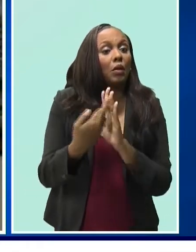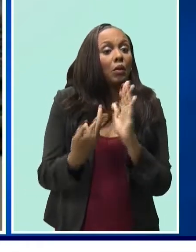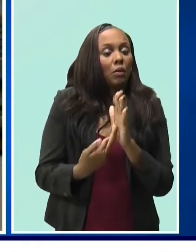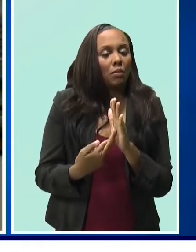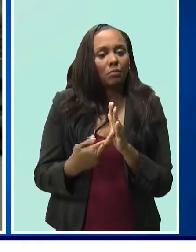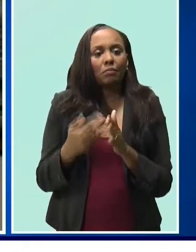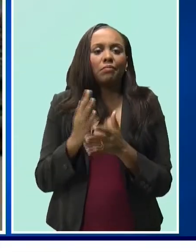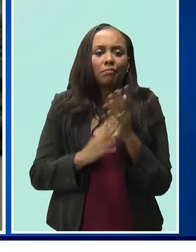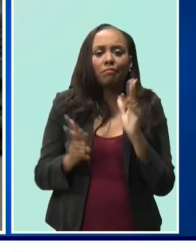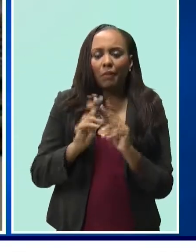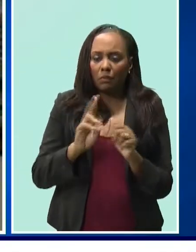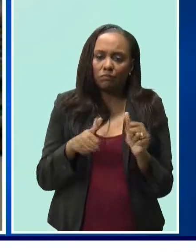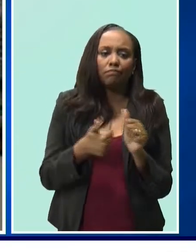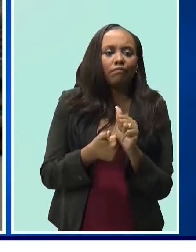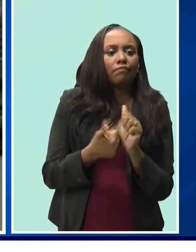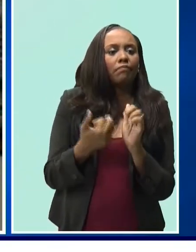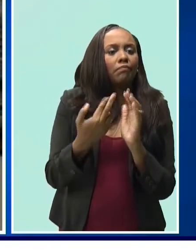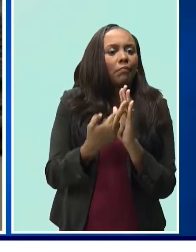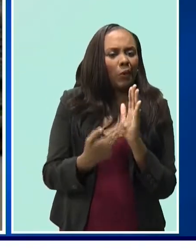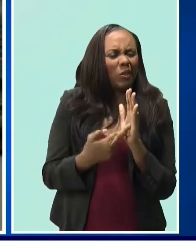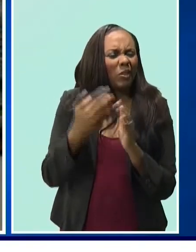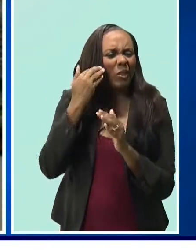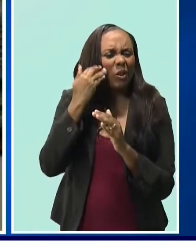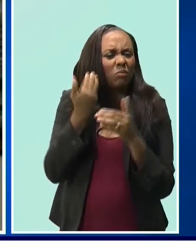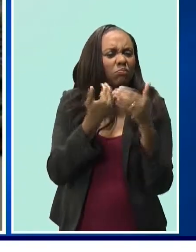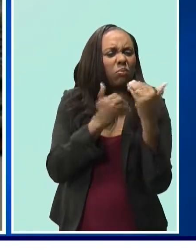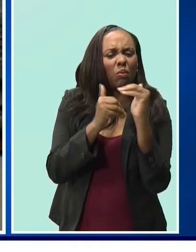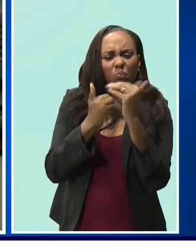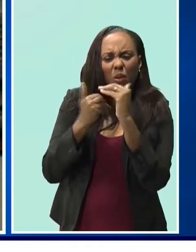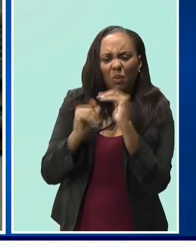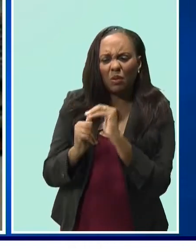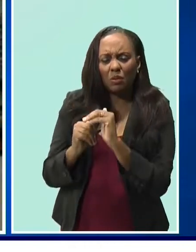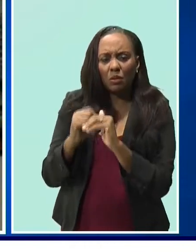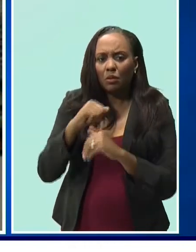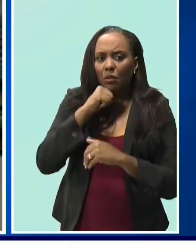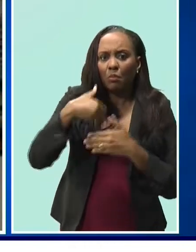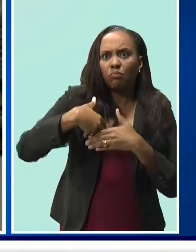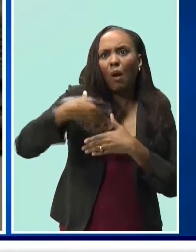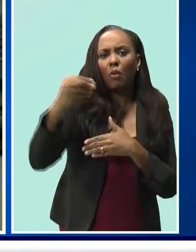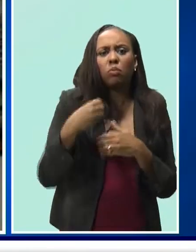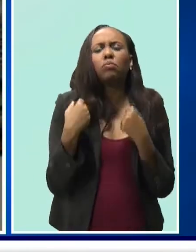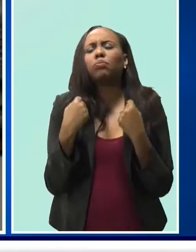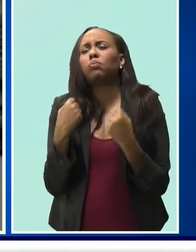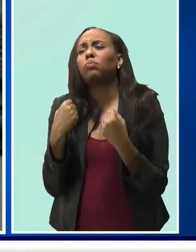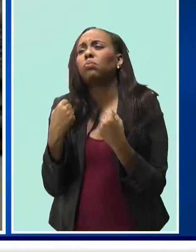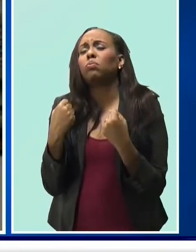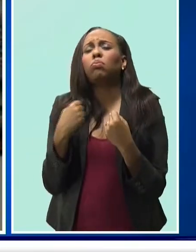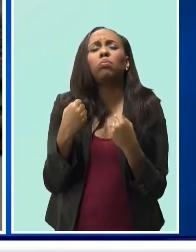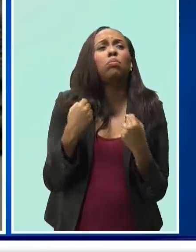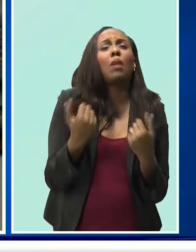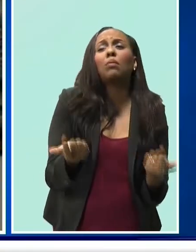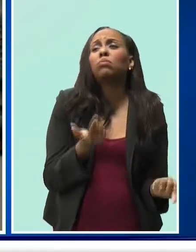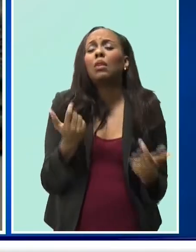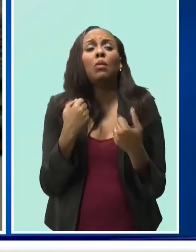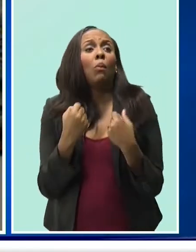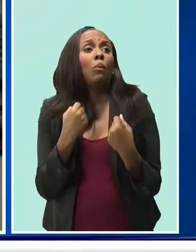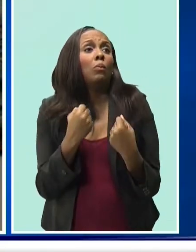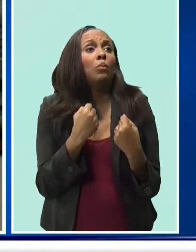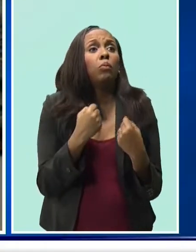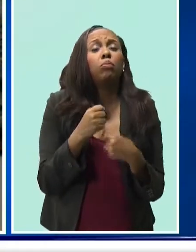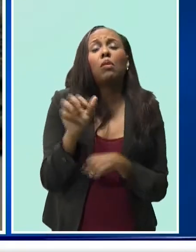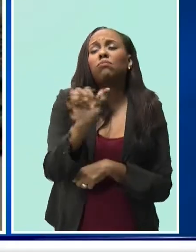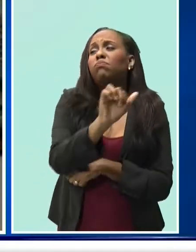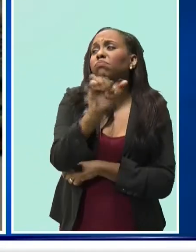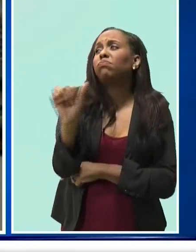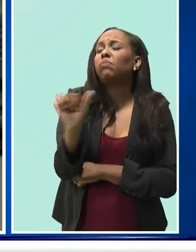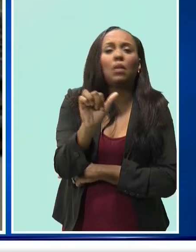couple of weeks where we've had these restrictions. And Barbadians in the main have been compliant with the restrictions that have been put in